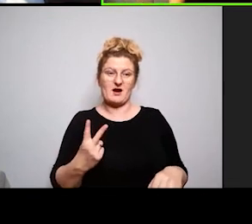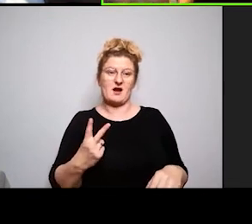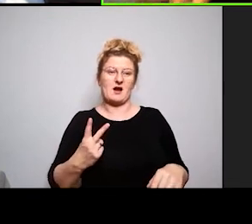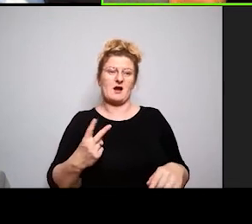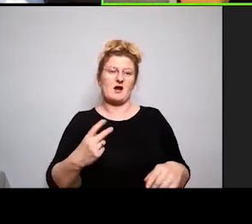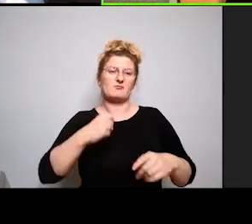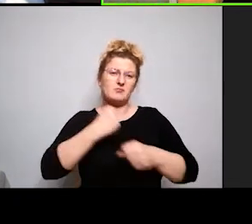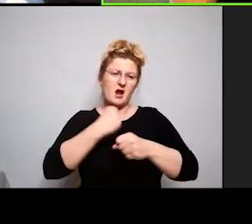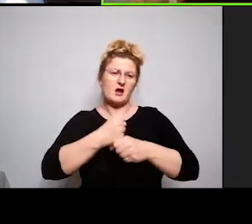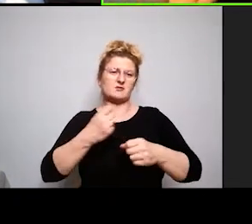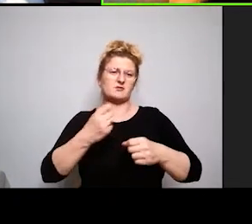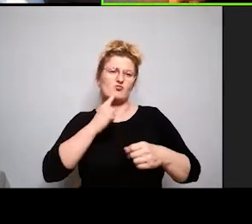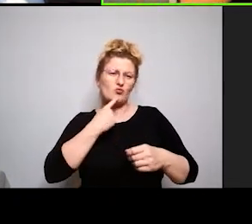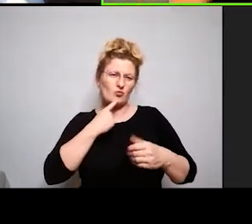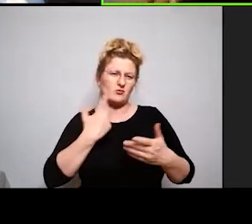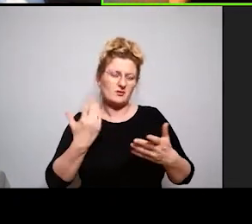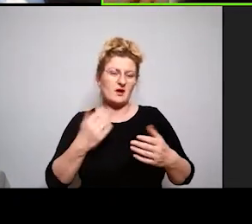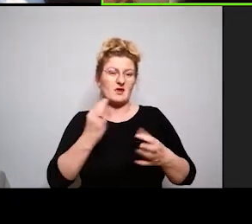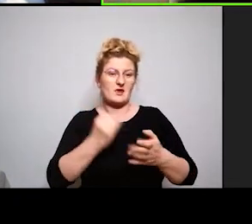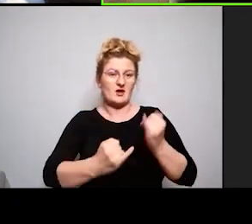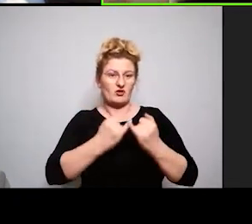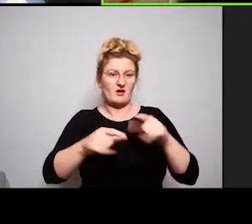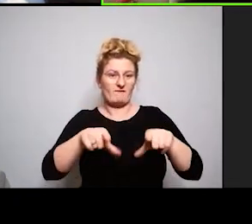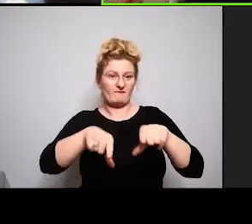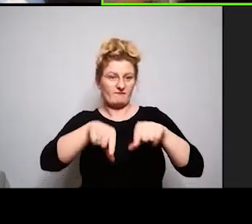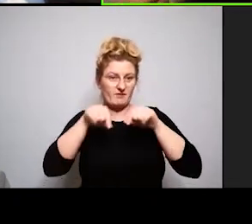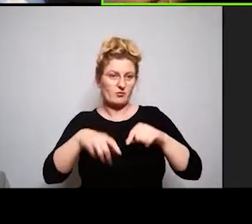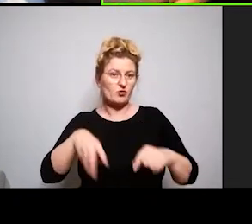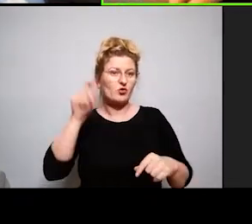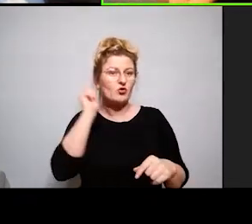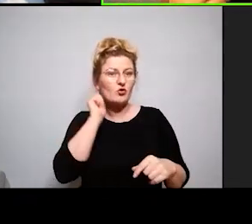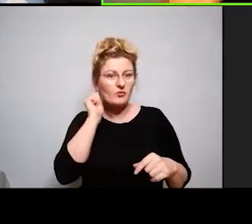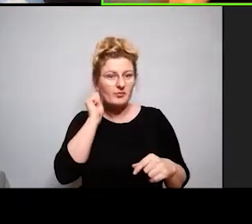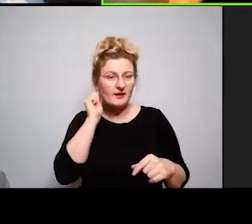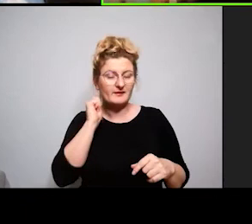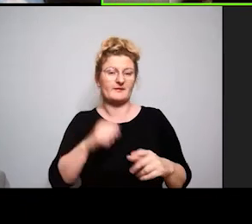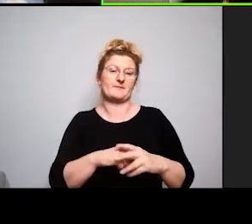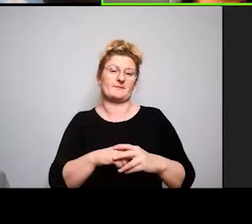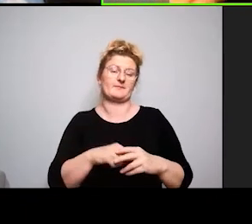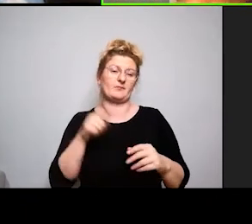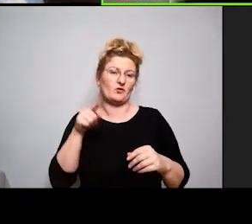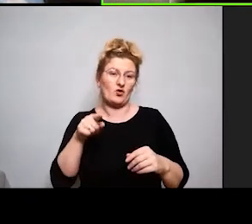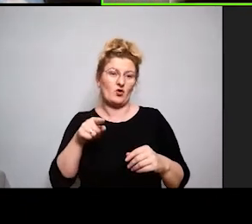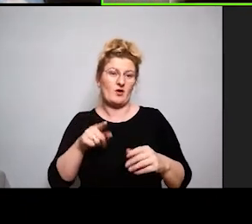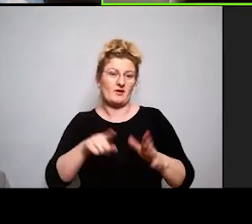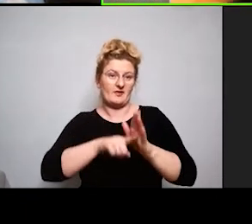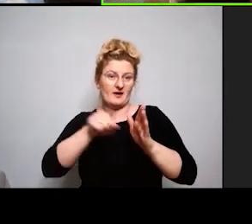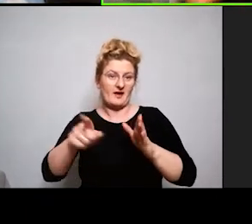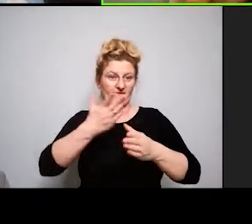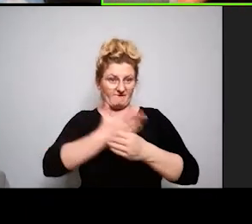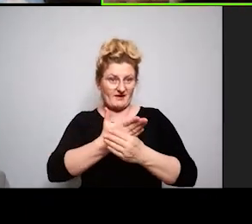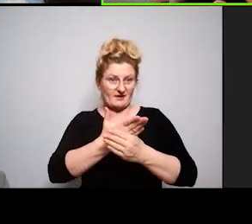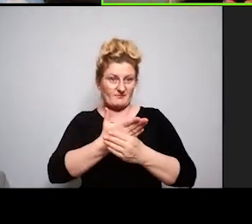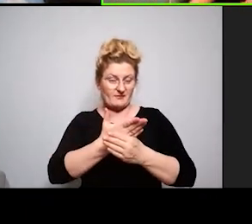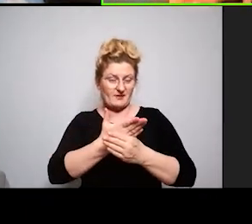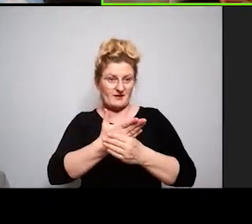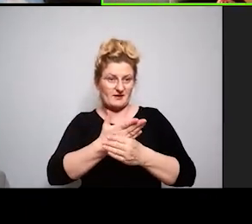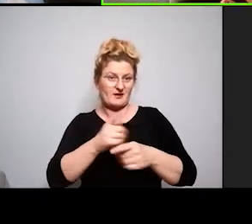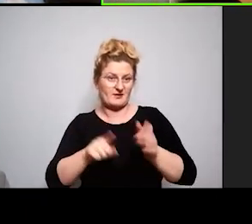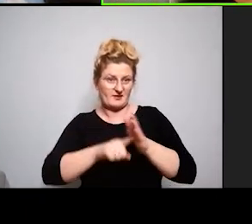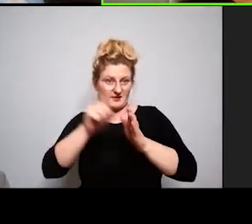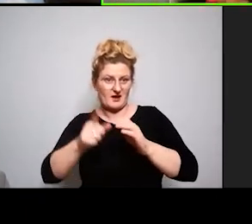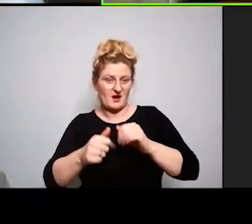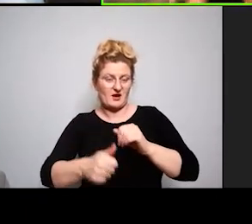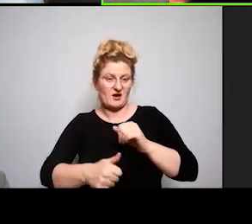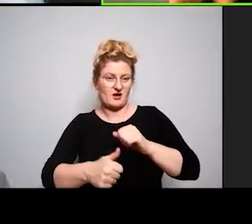woman, it's going to cost much more money to the state and to the company or whoever is